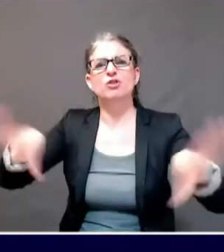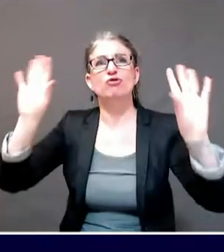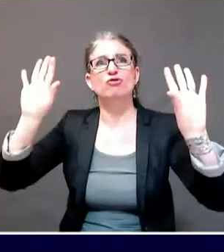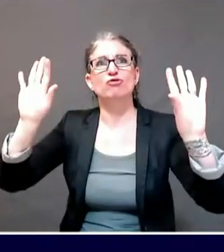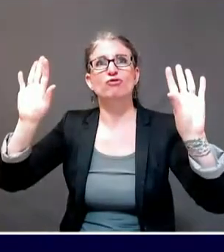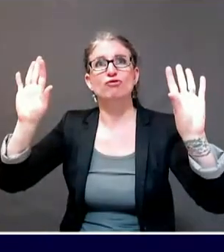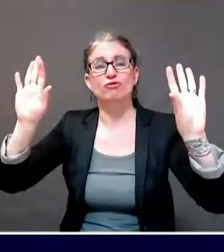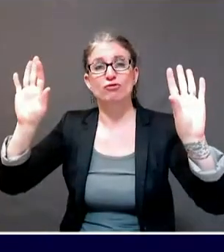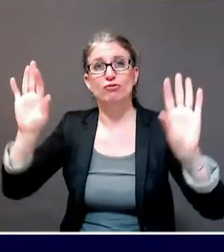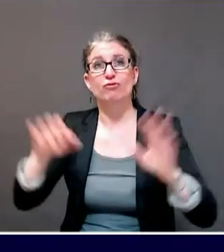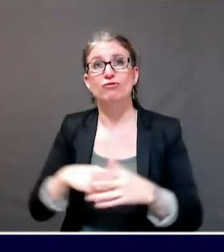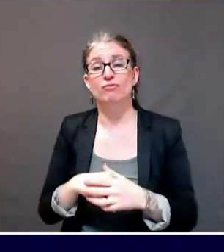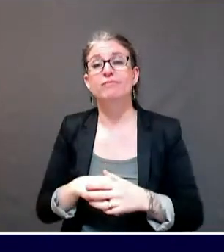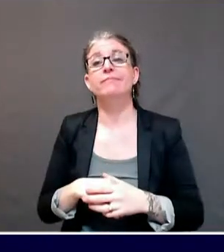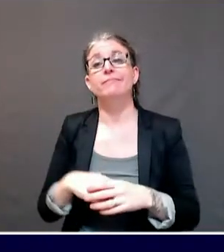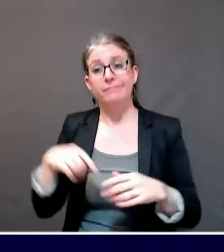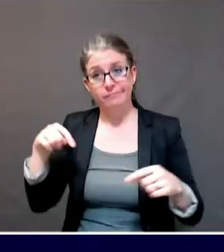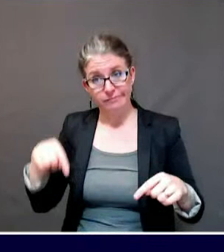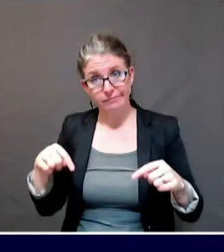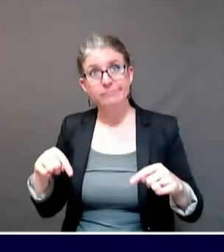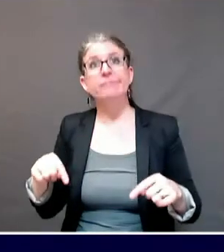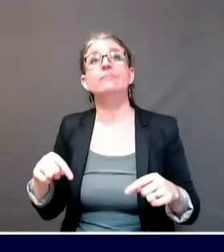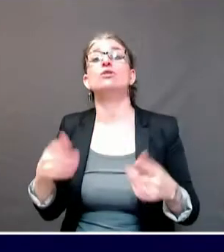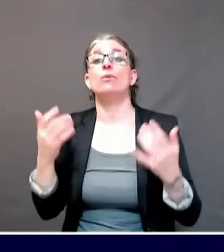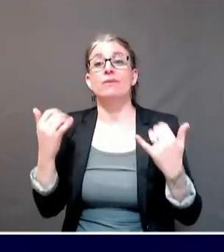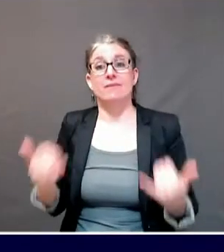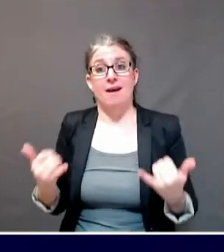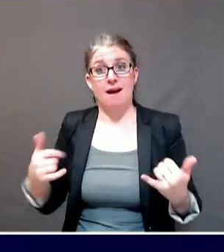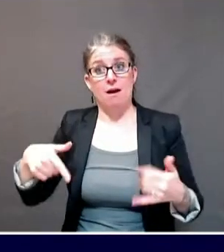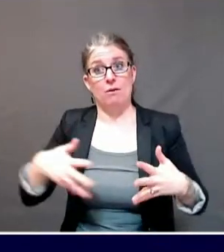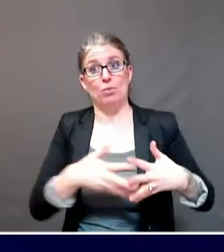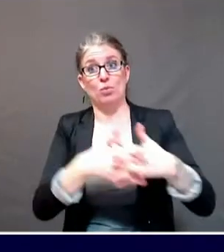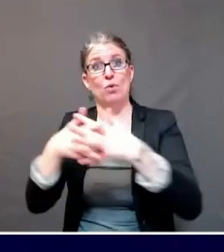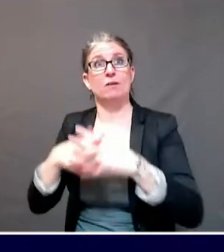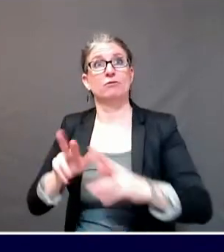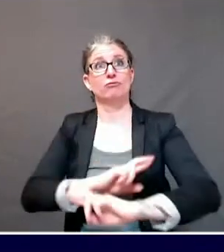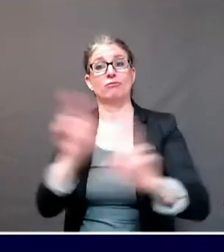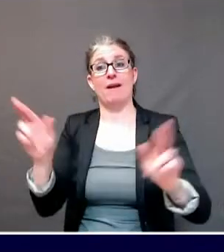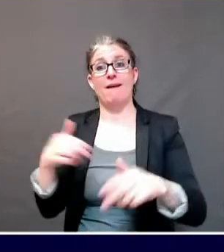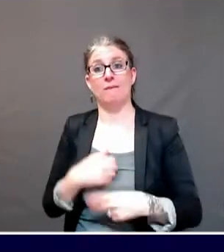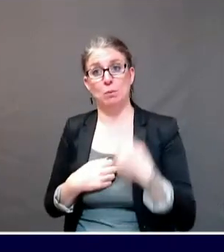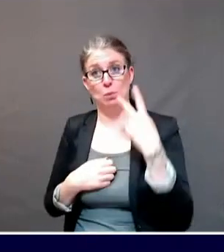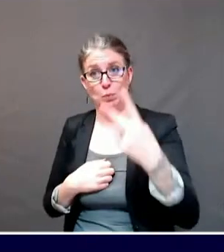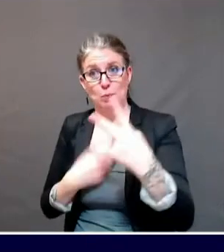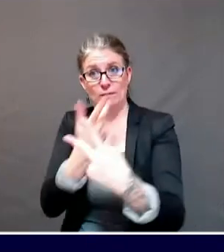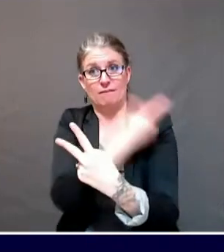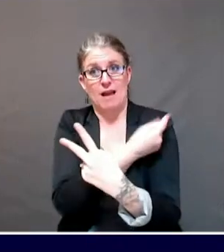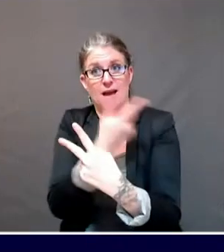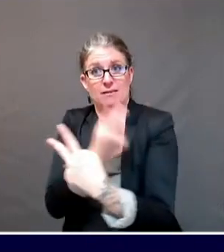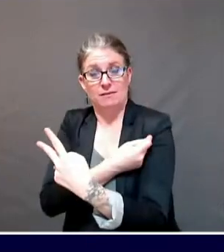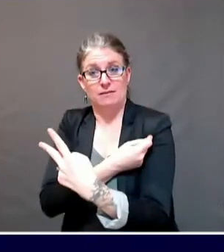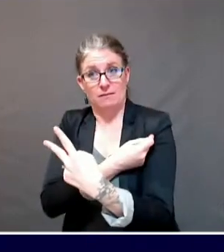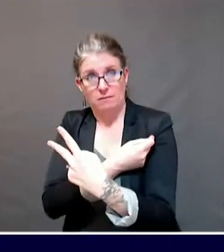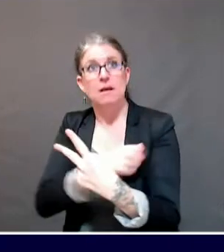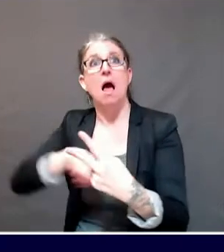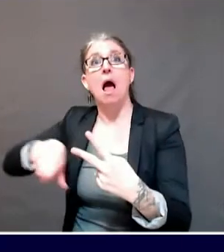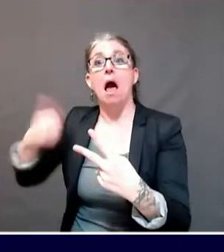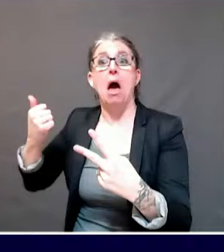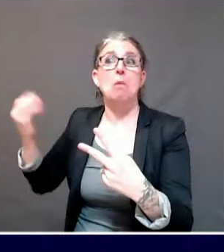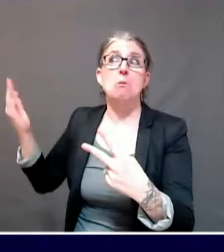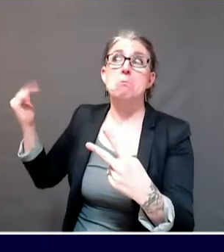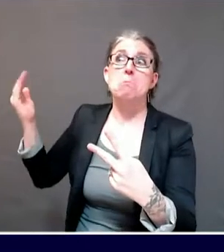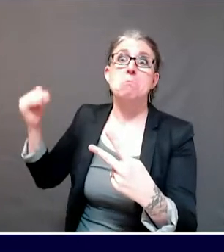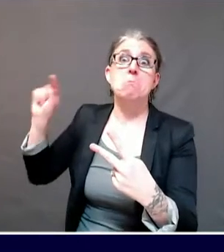additional vaccines now available across the globe. I'd like to take a minute to talk about where we stand with respect